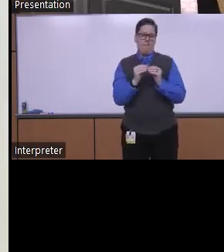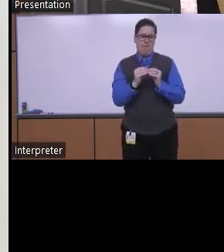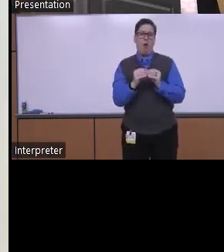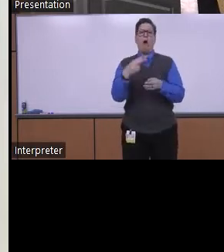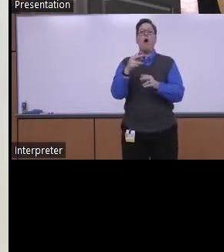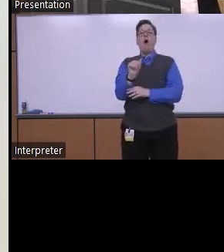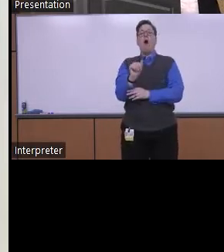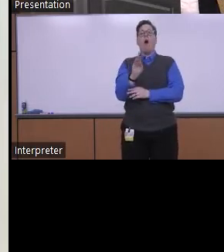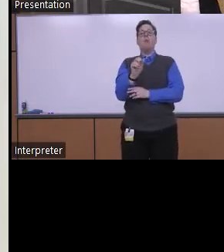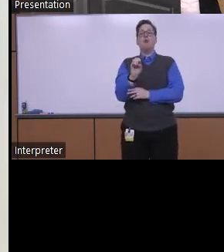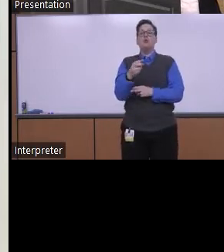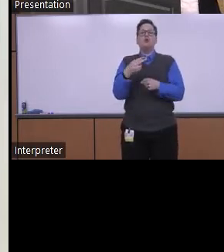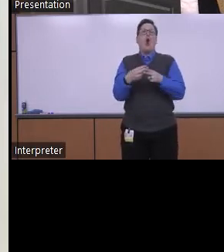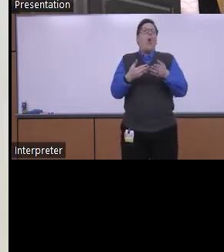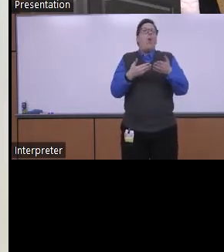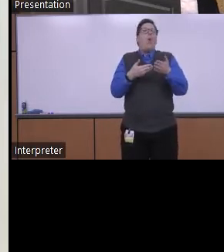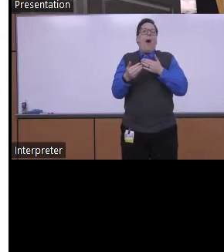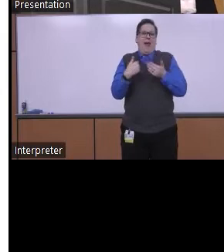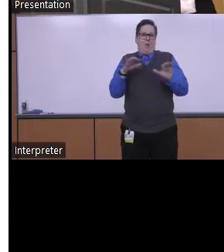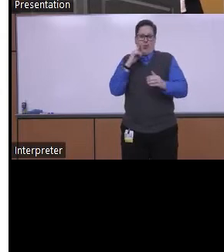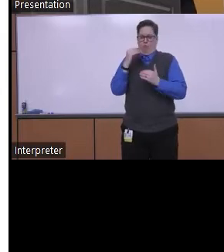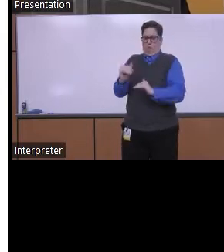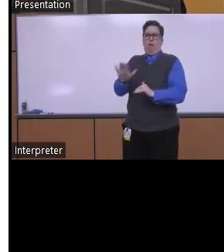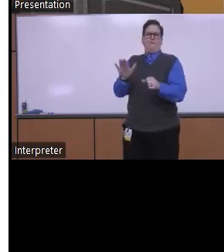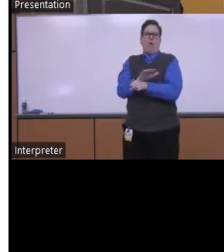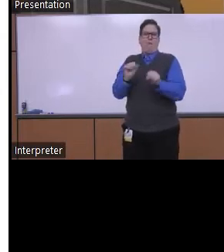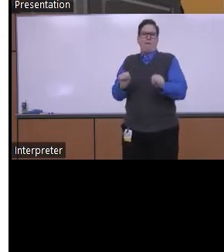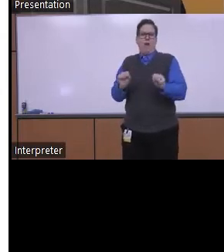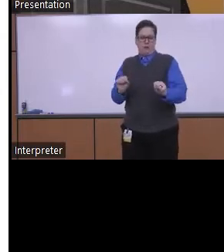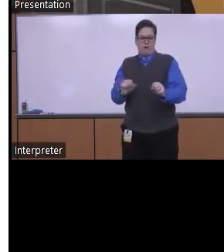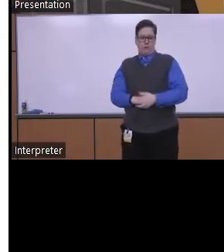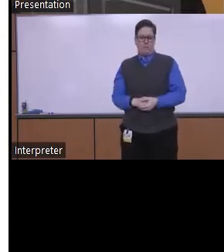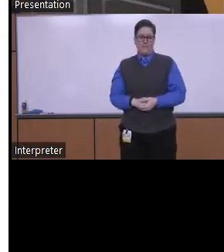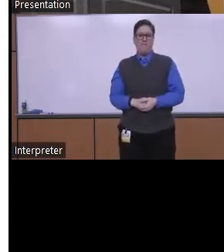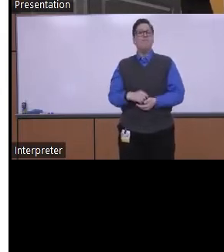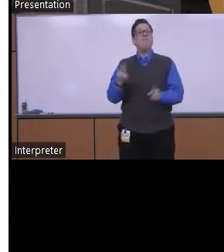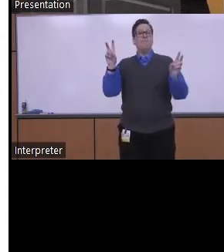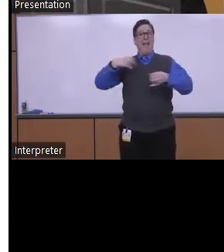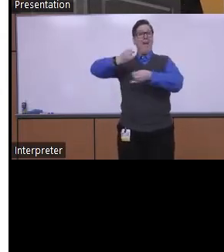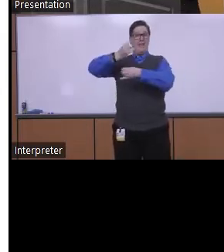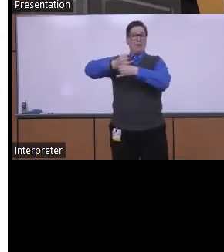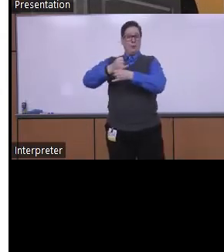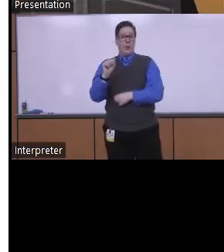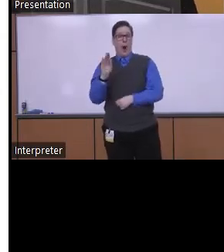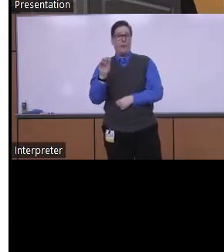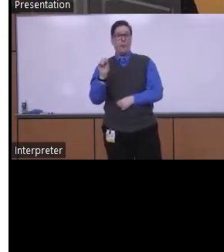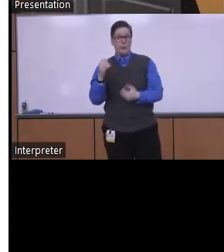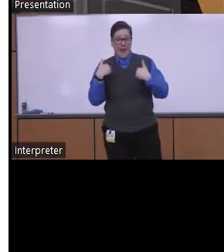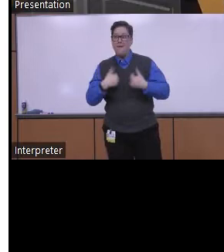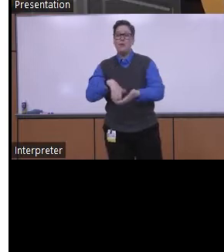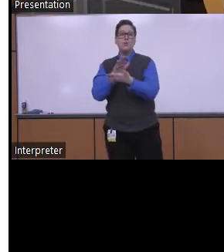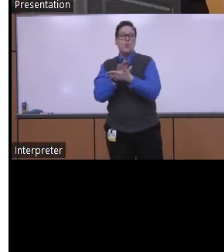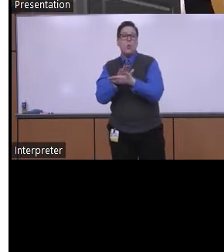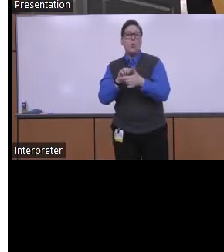abuse to refer to any hampering of a child's full potential. He argued that there was institutional abuse in as much as schools,